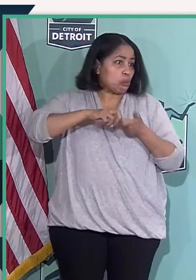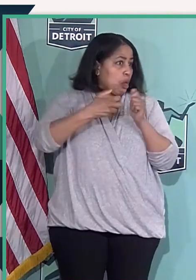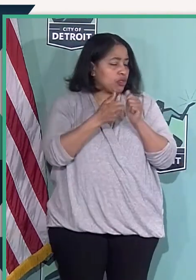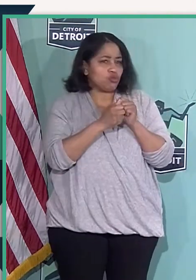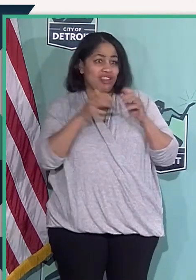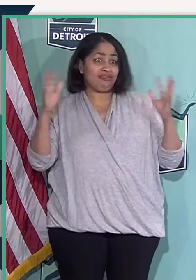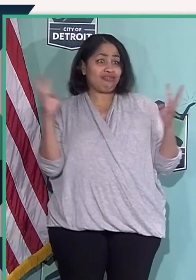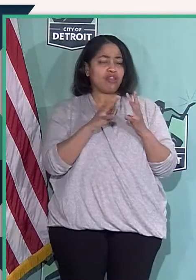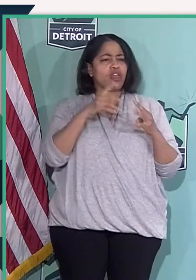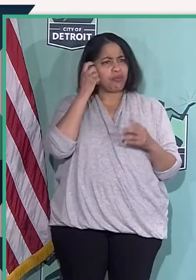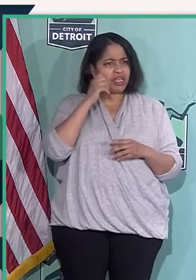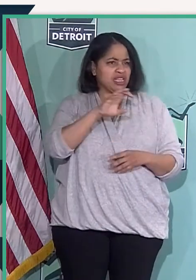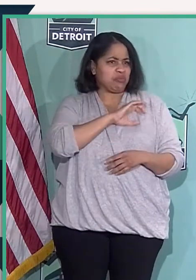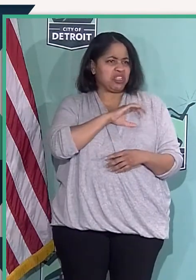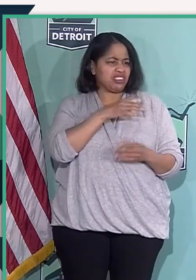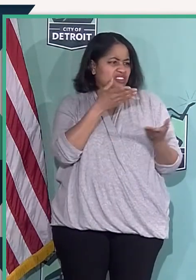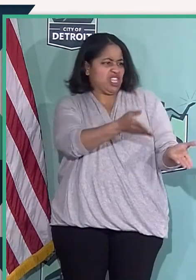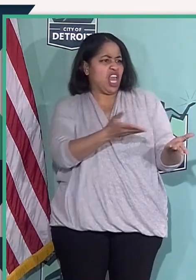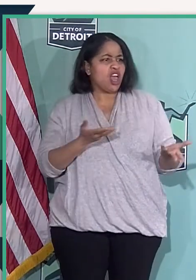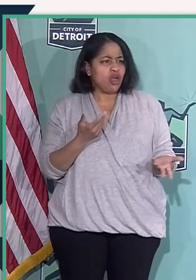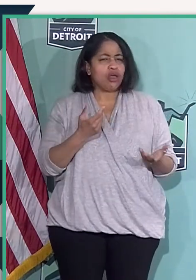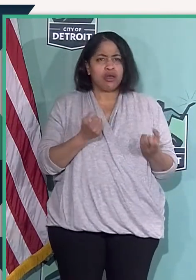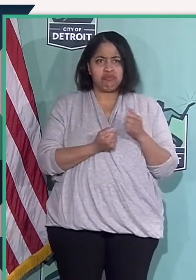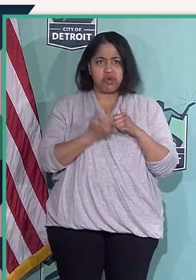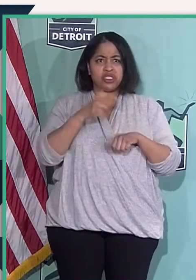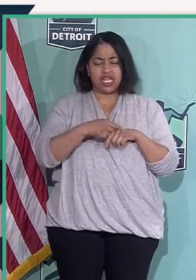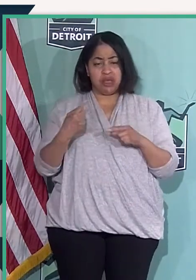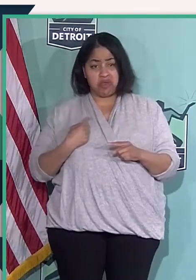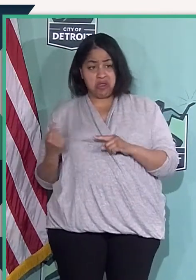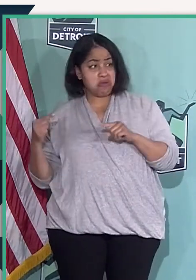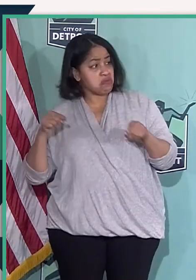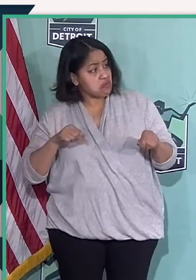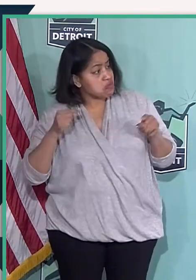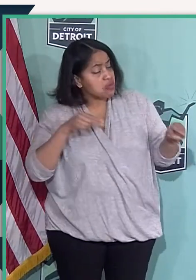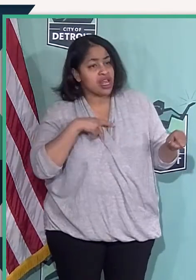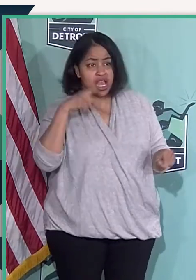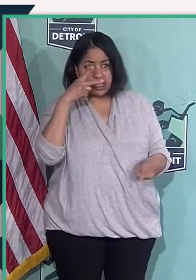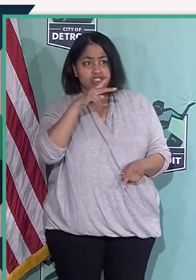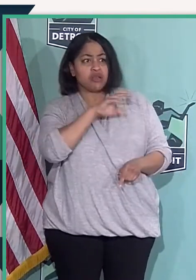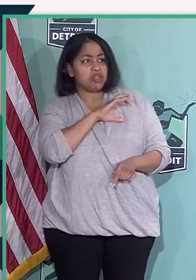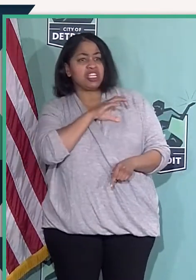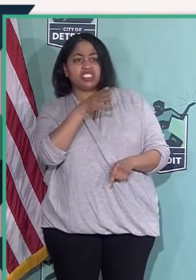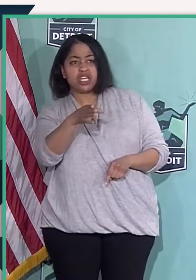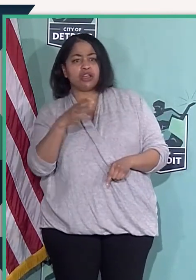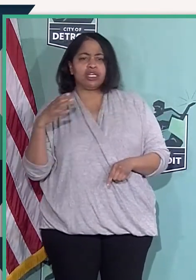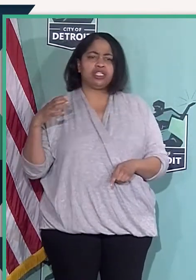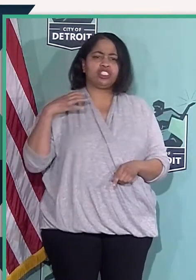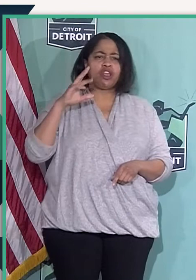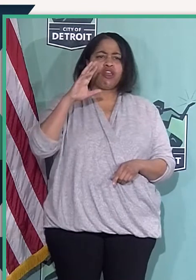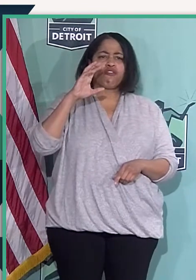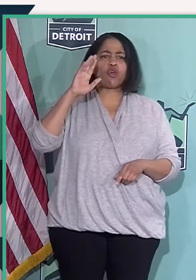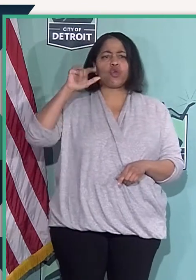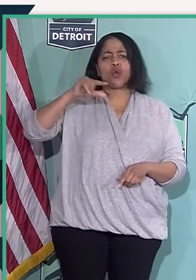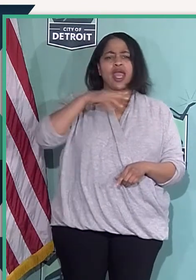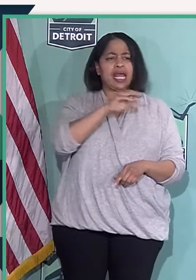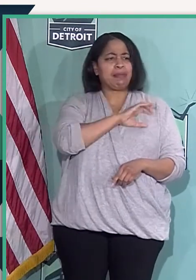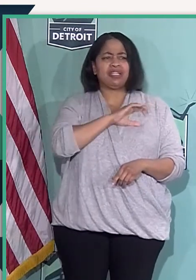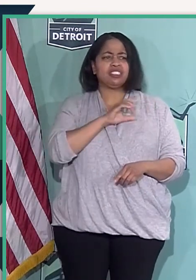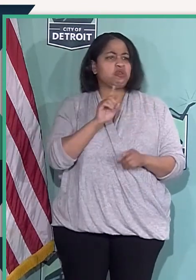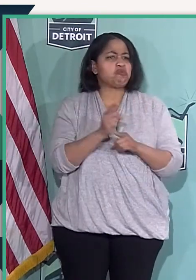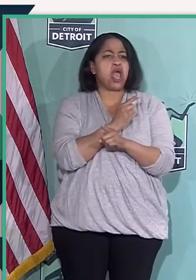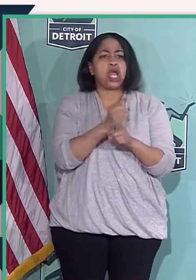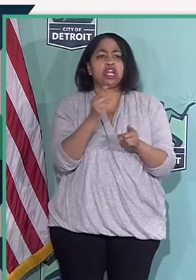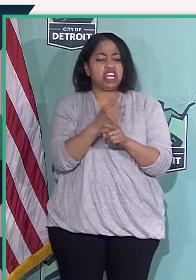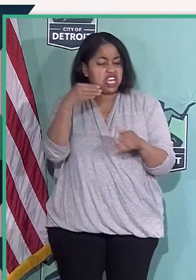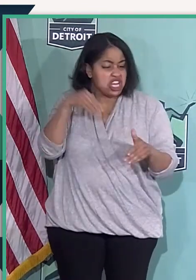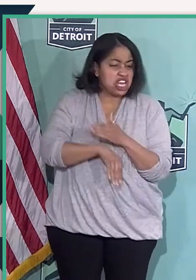Detroit police are visible. Most of the times I drove through those parks, I saw a Detroit police car. Chief Craig and the police are just regularly